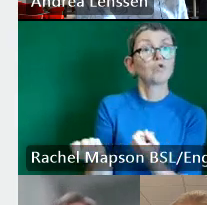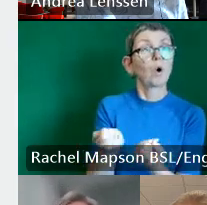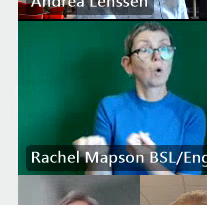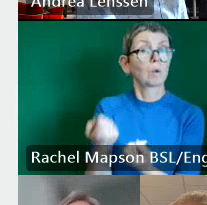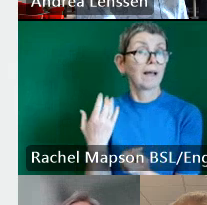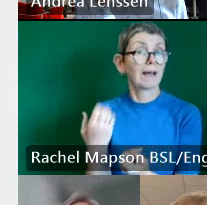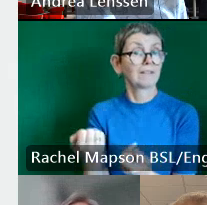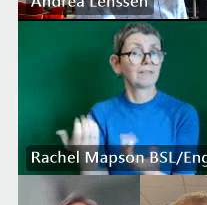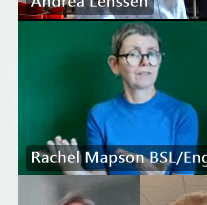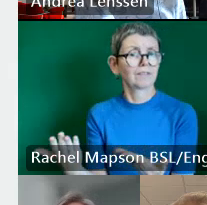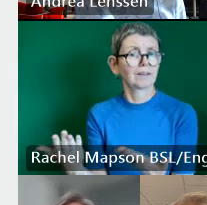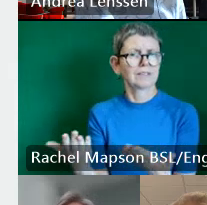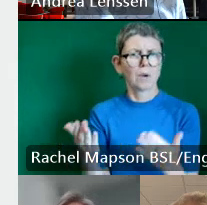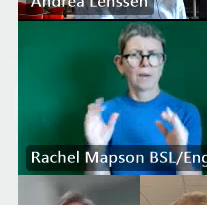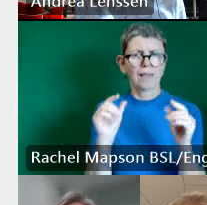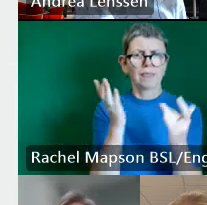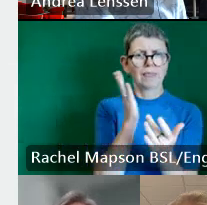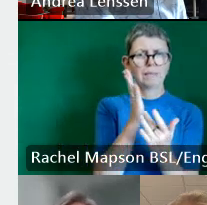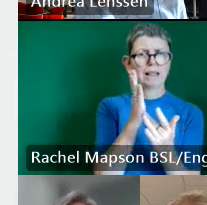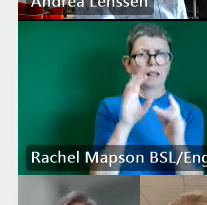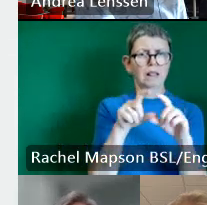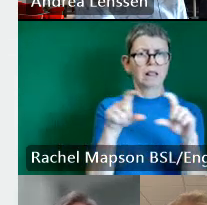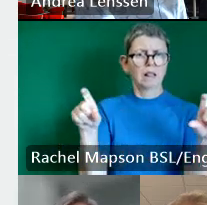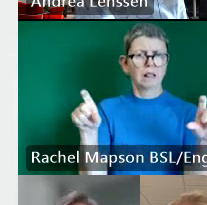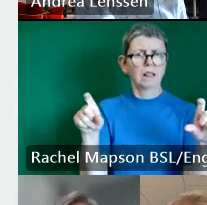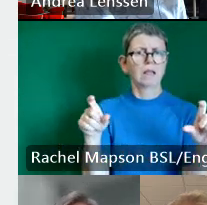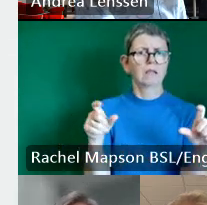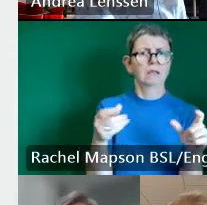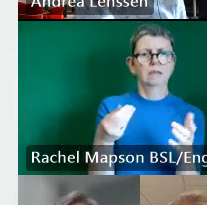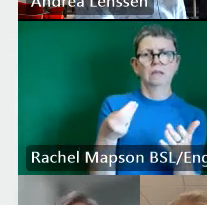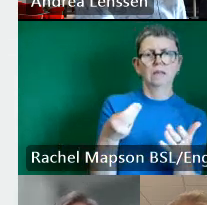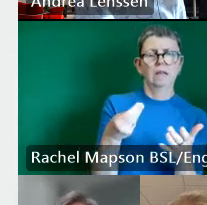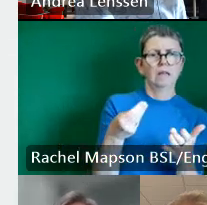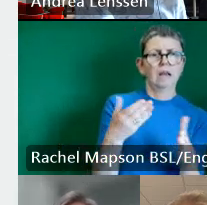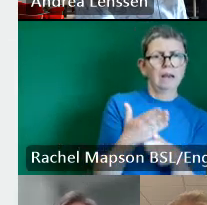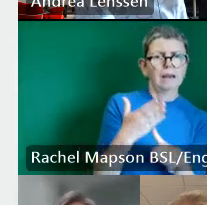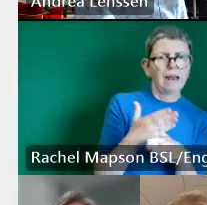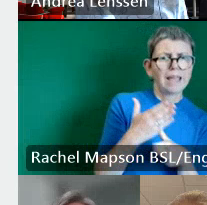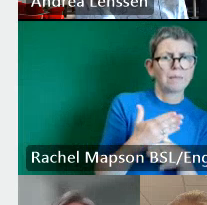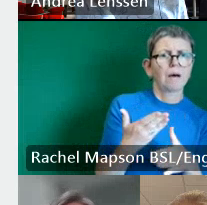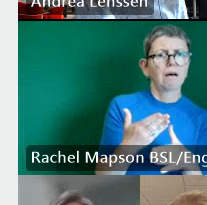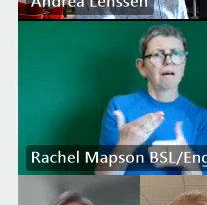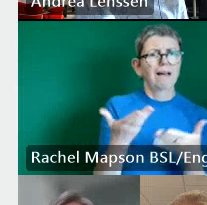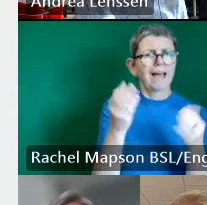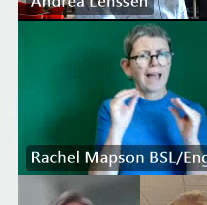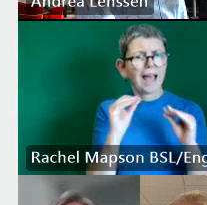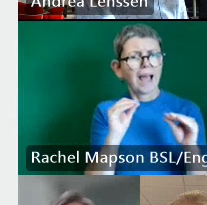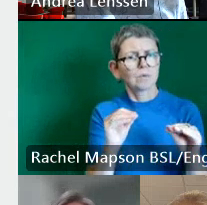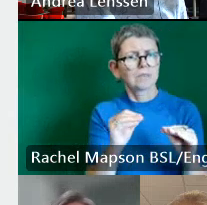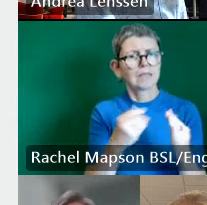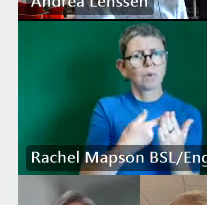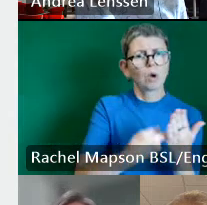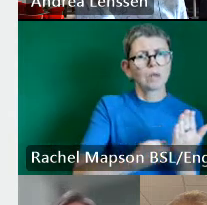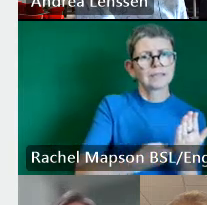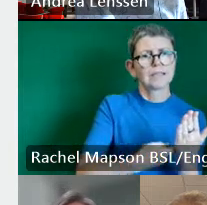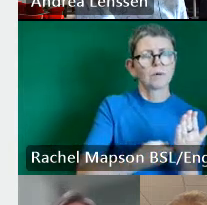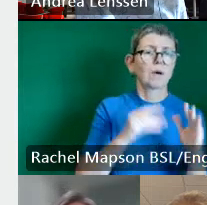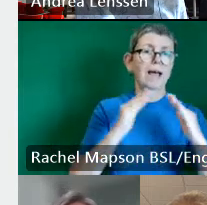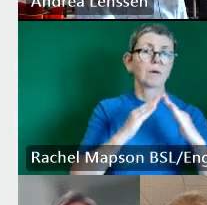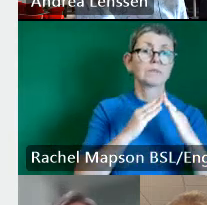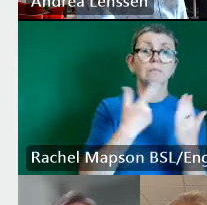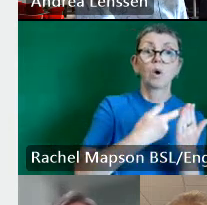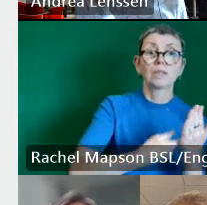in that middle section, they have labor markets, housing policy, education, social safety networks. Think